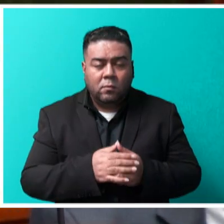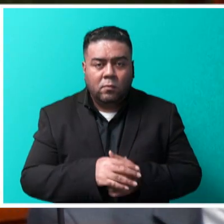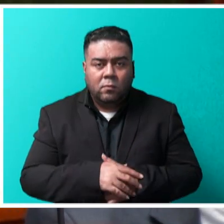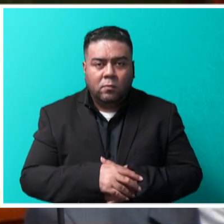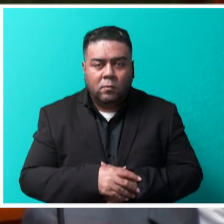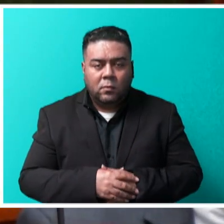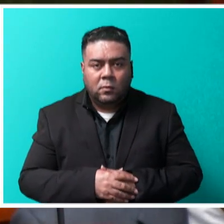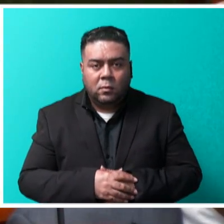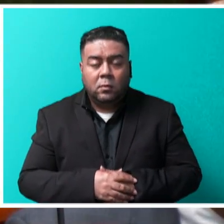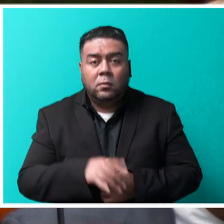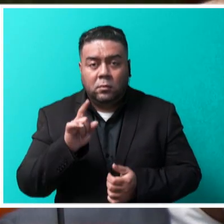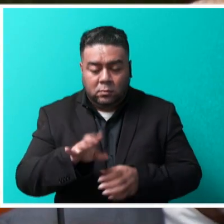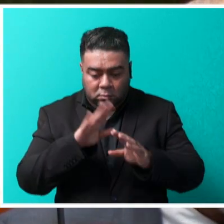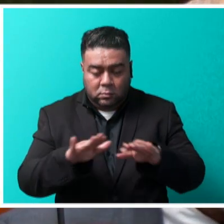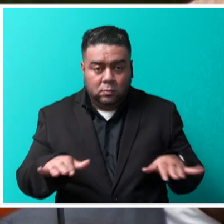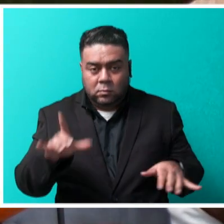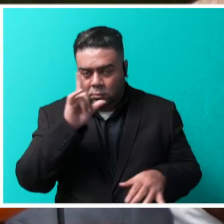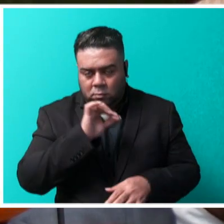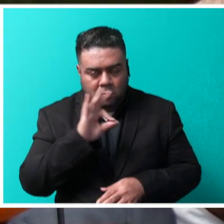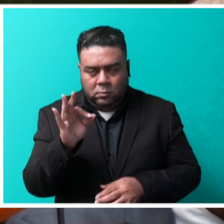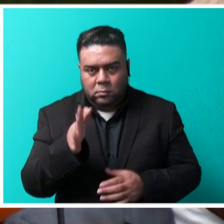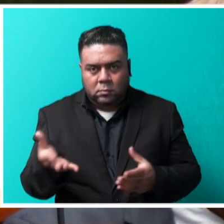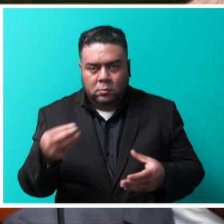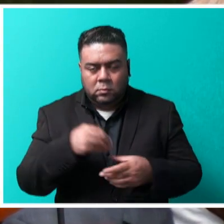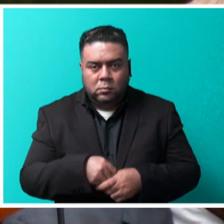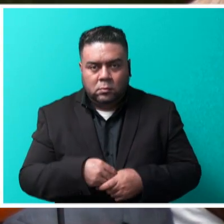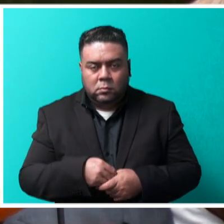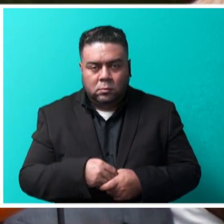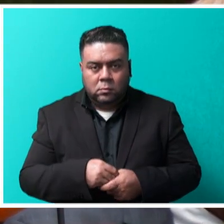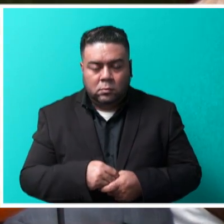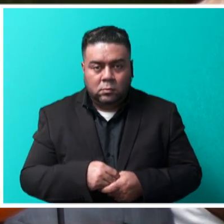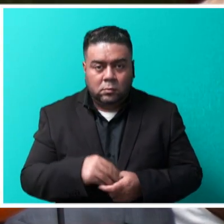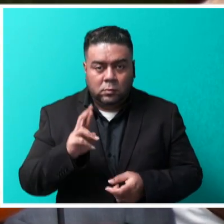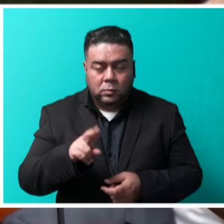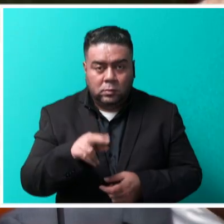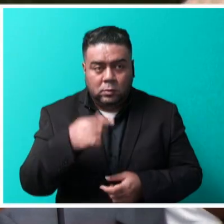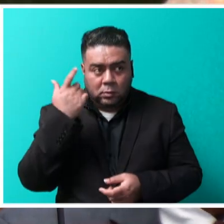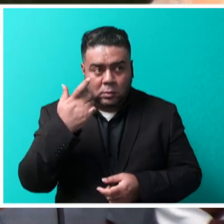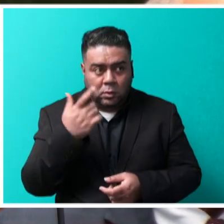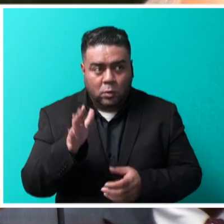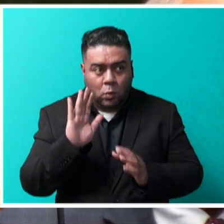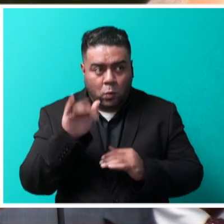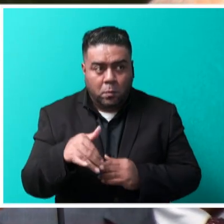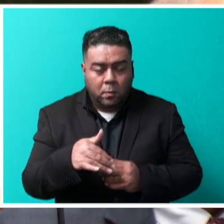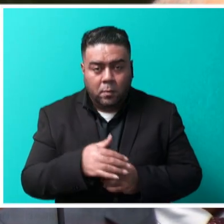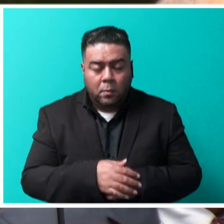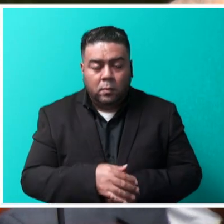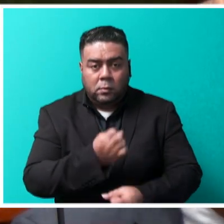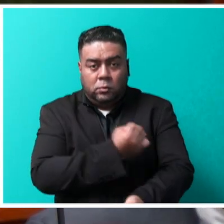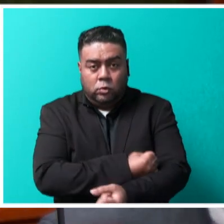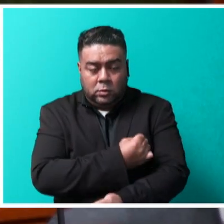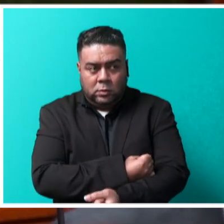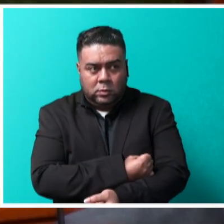Humanity. These children cannot be accommodated within our existing residential care homes due to the exposure to illicit